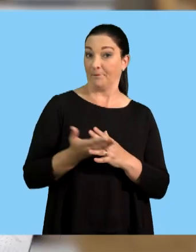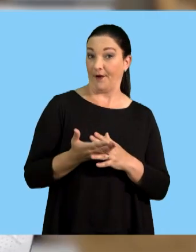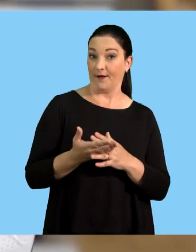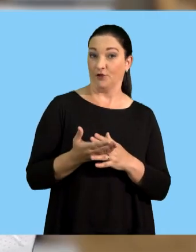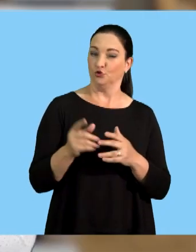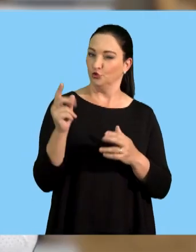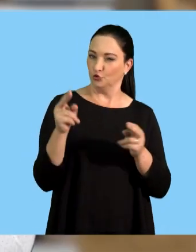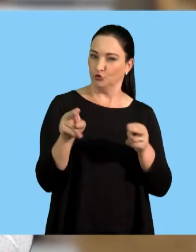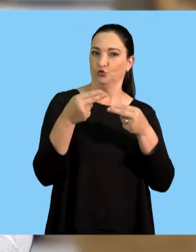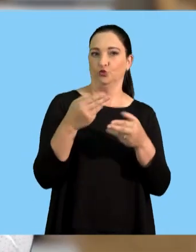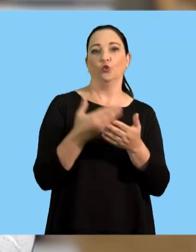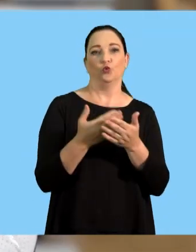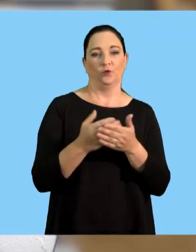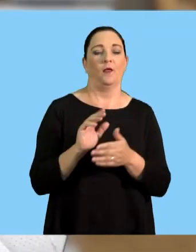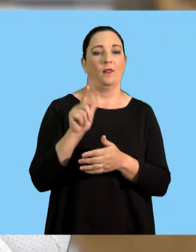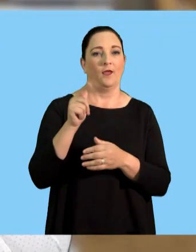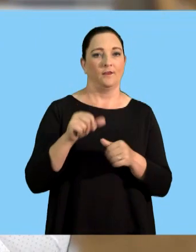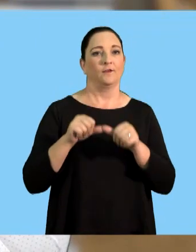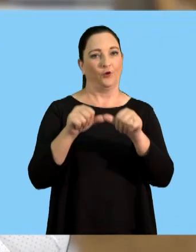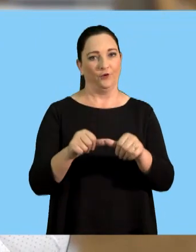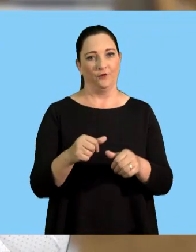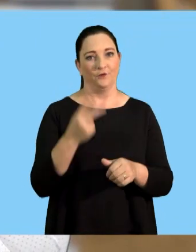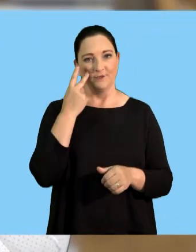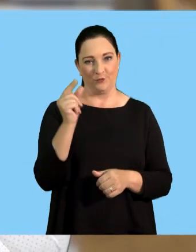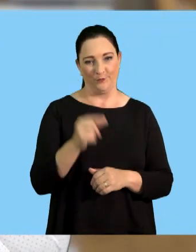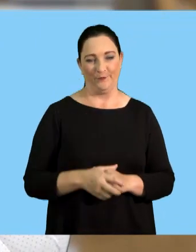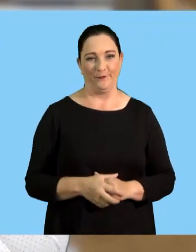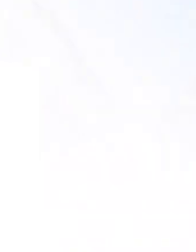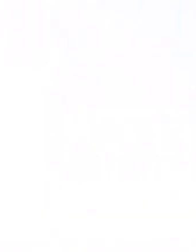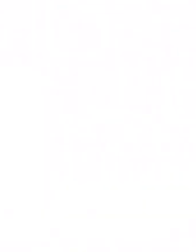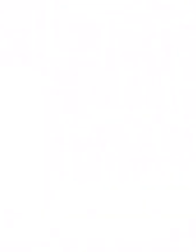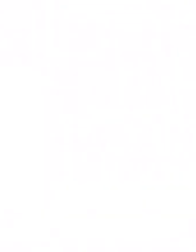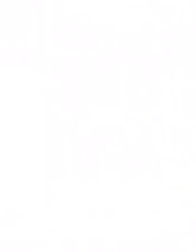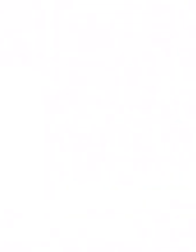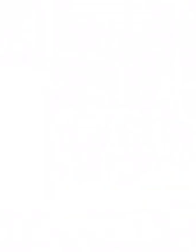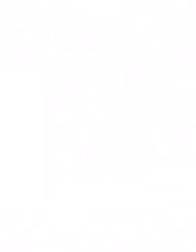short advert break. After the break, we'll continue with more probability. See you now.